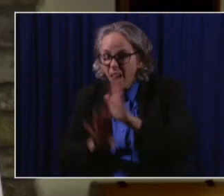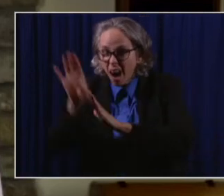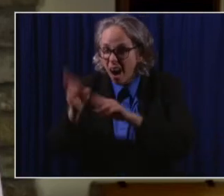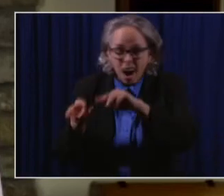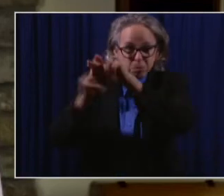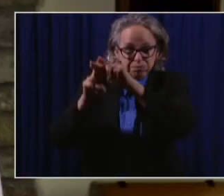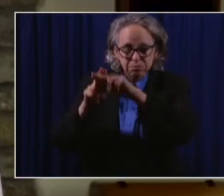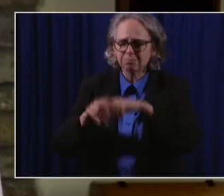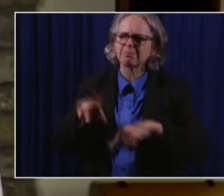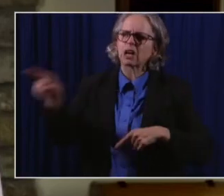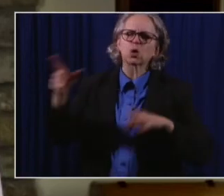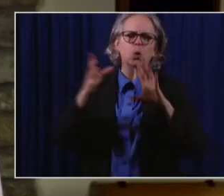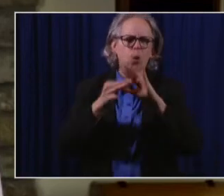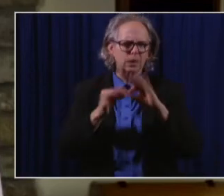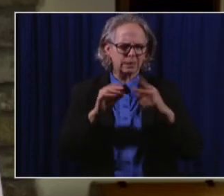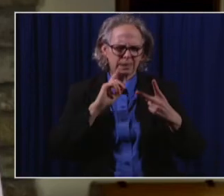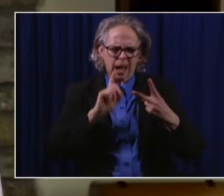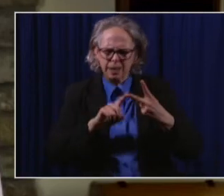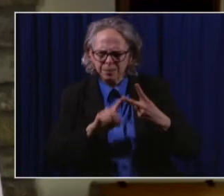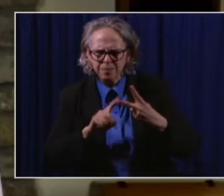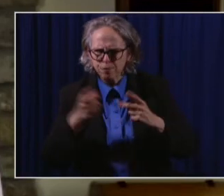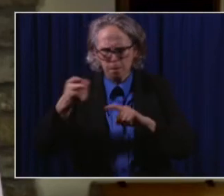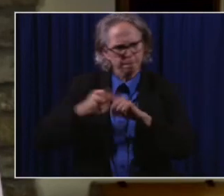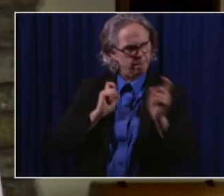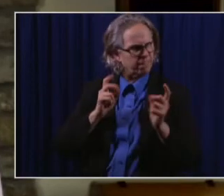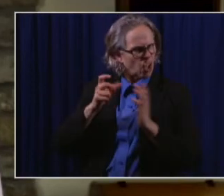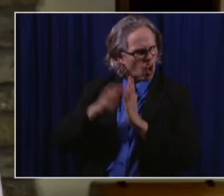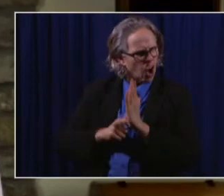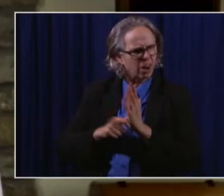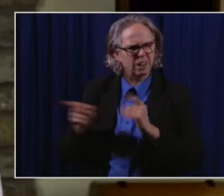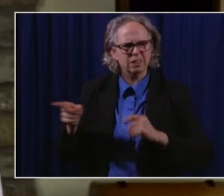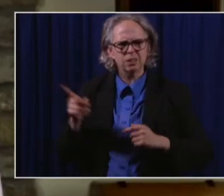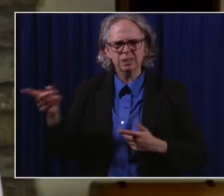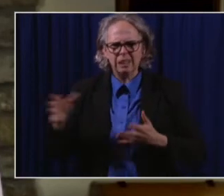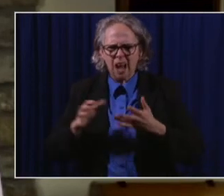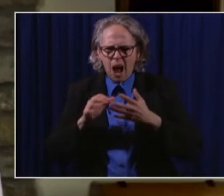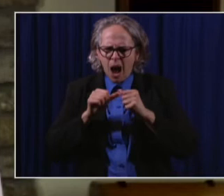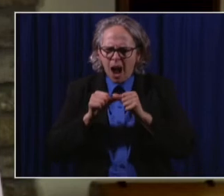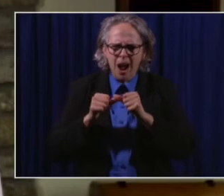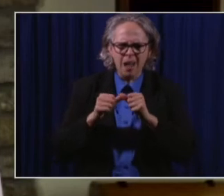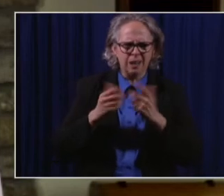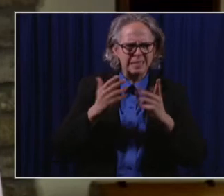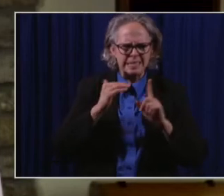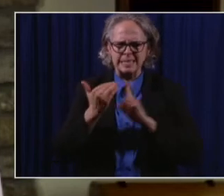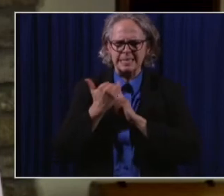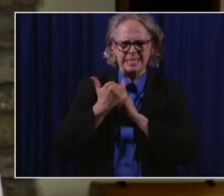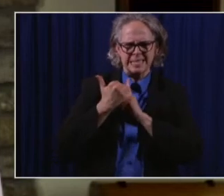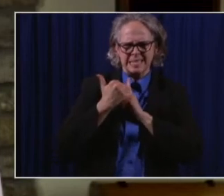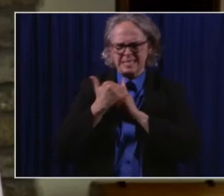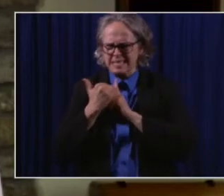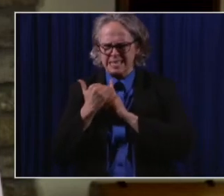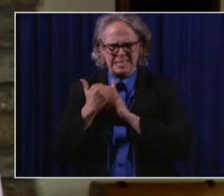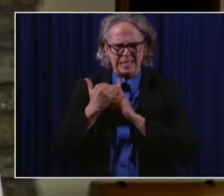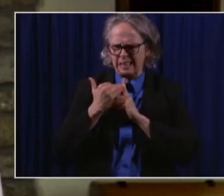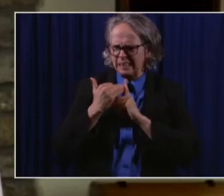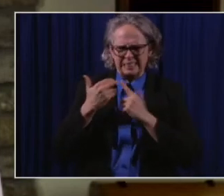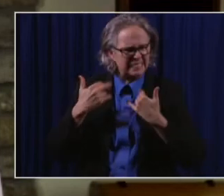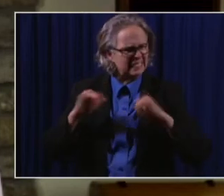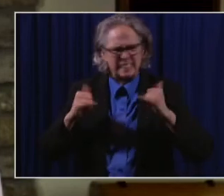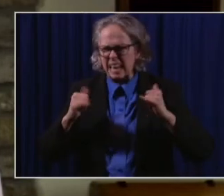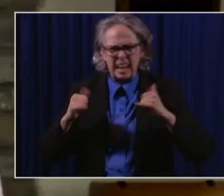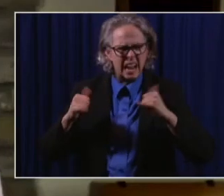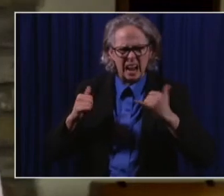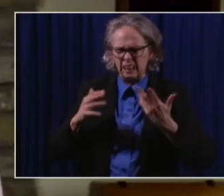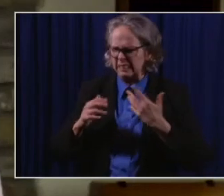later on, your quote is saying, we just need these constant reminders that it's still very much out there. It's